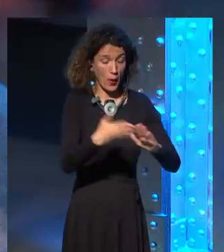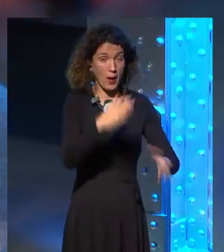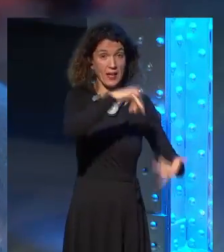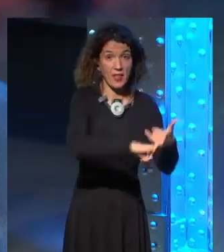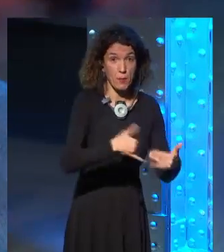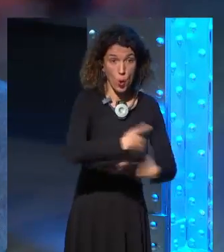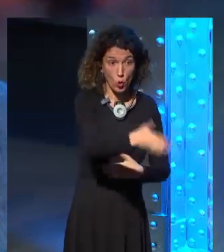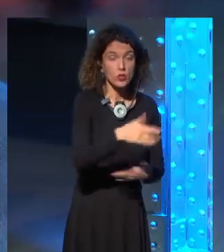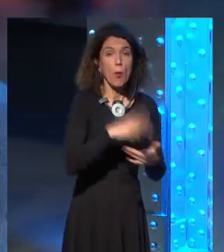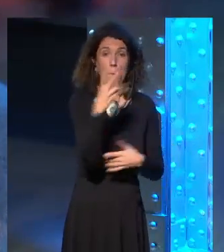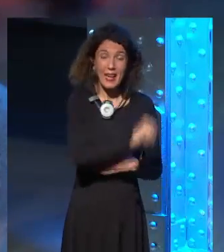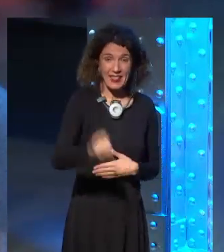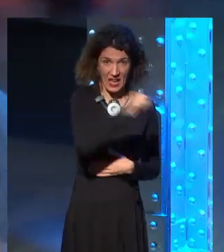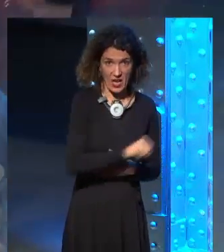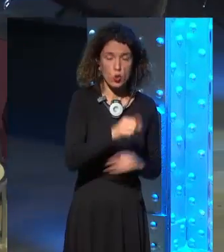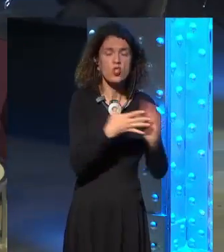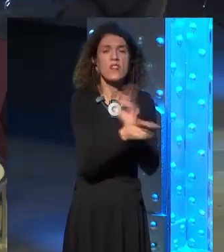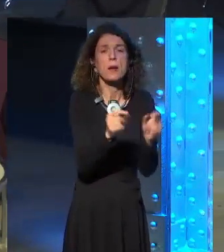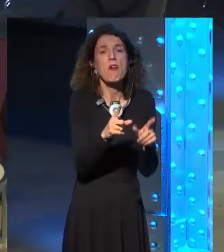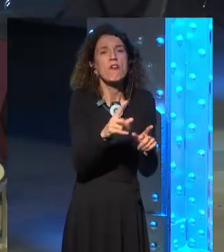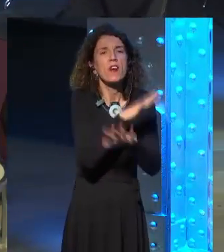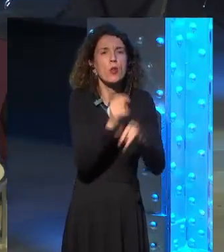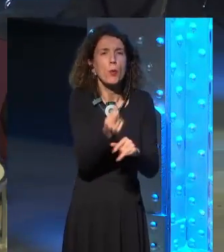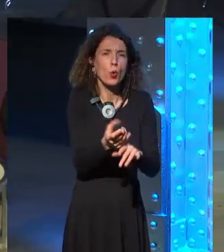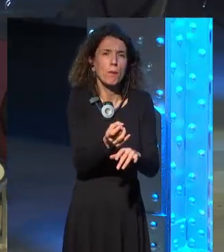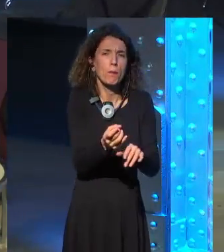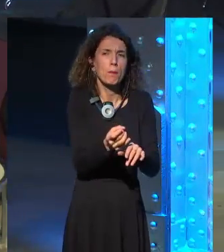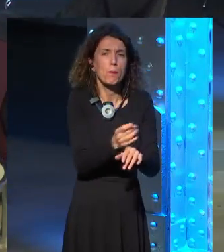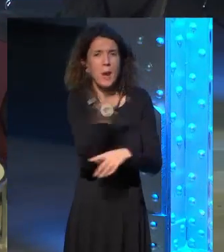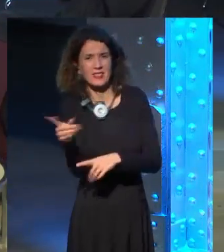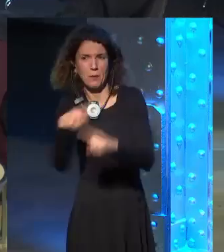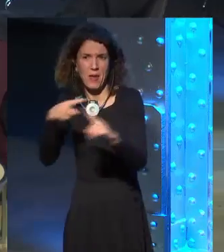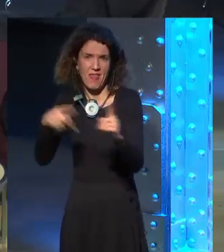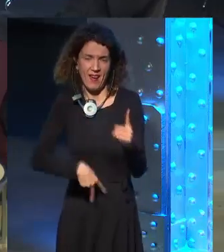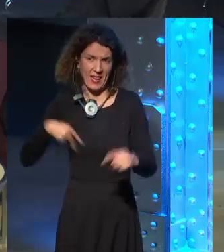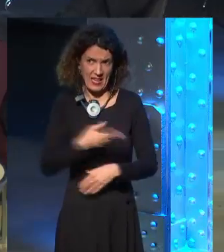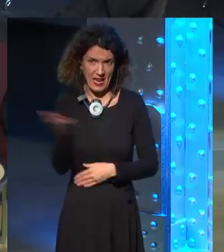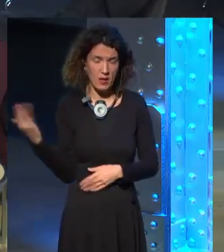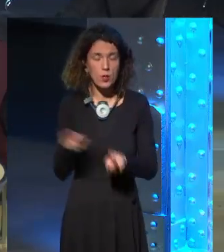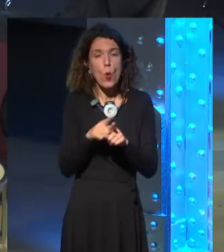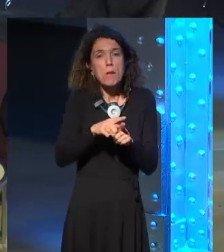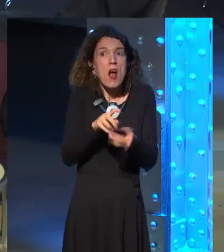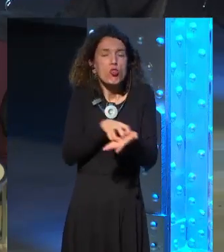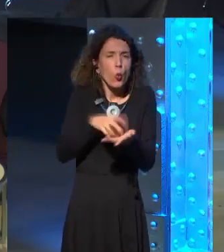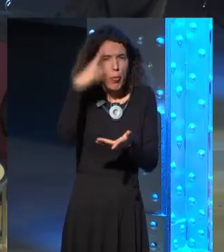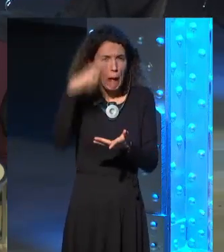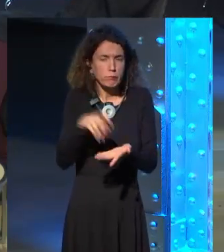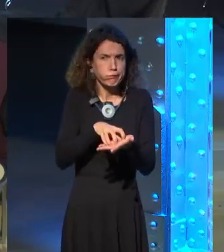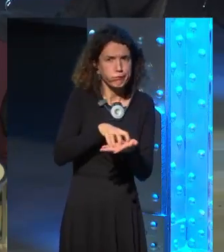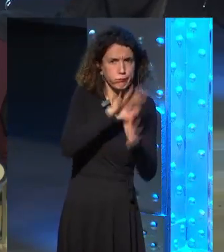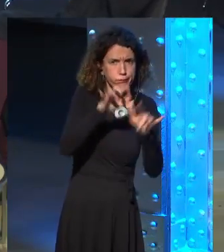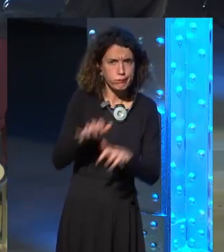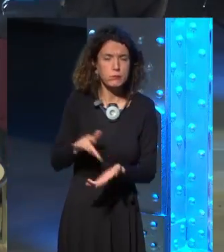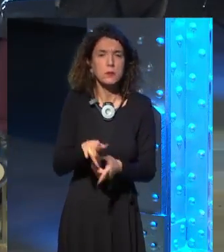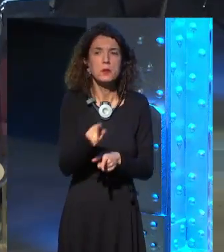on average a little bit happier. Es muy interesante que algunos... It's very interesting. Some